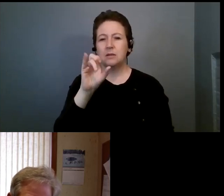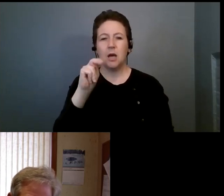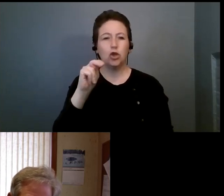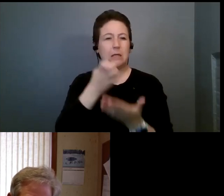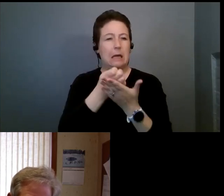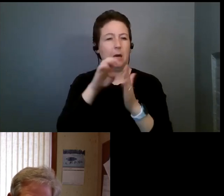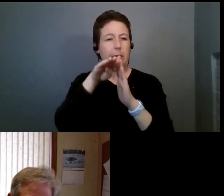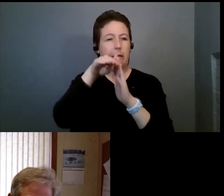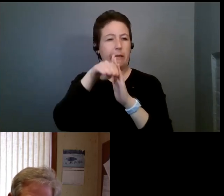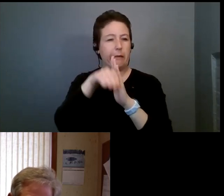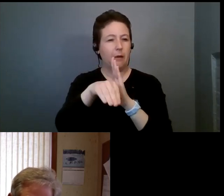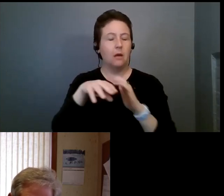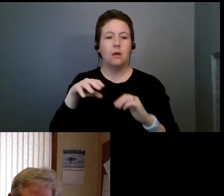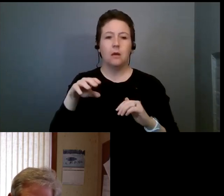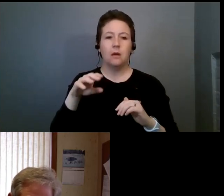Our